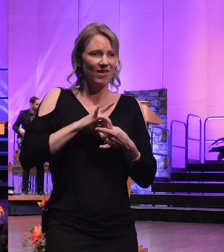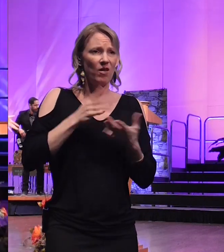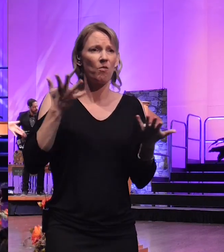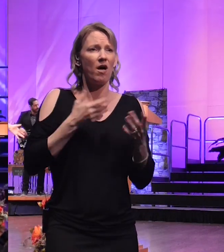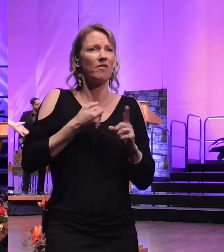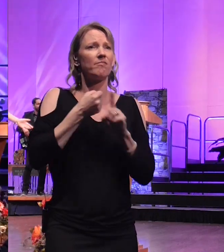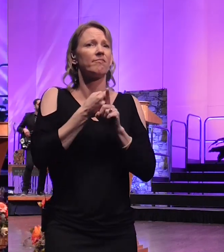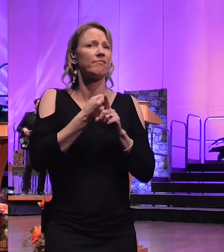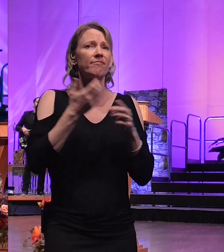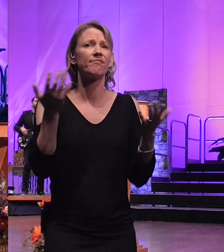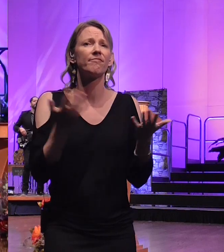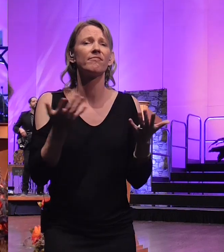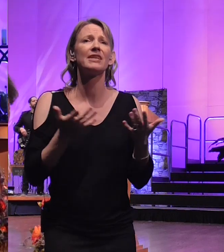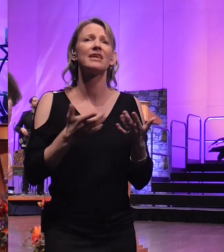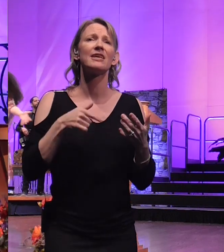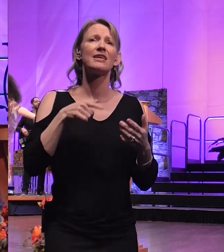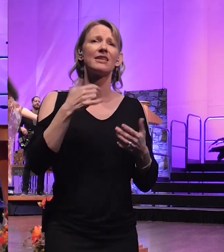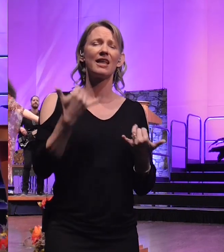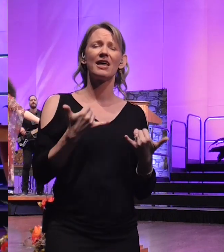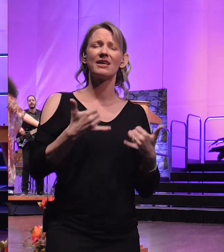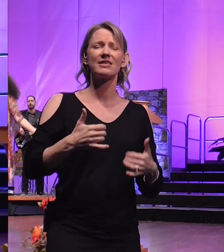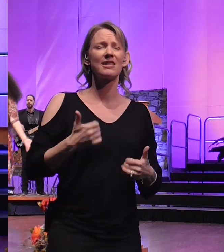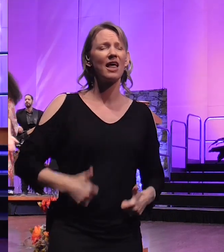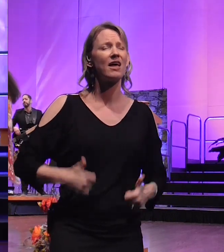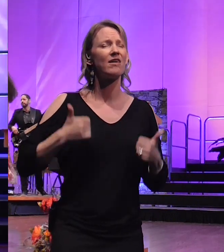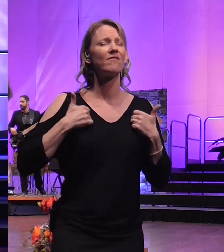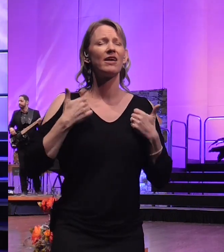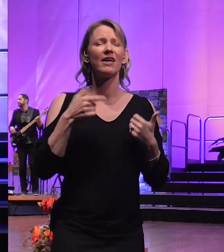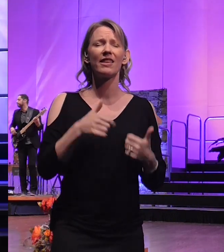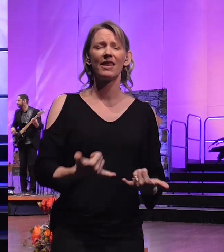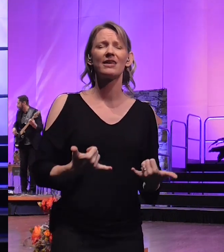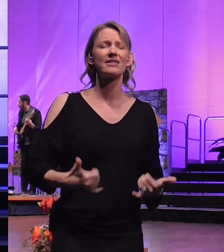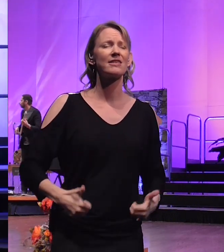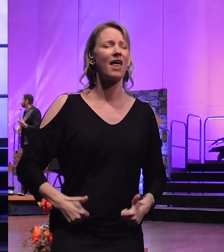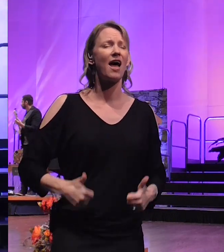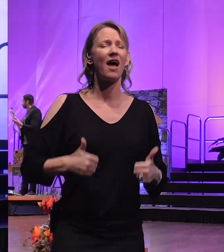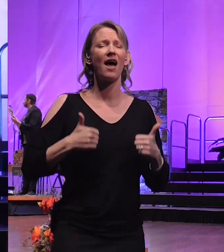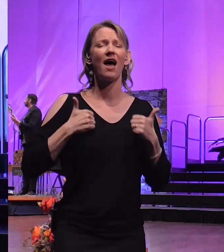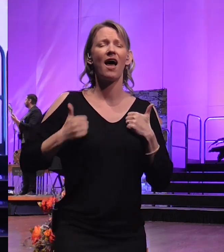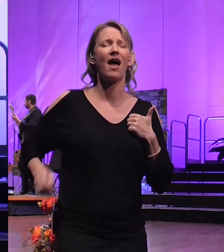be affected? This life,